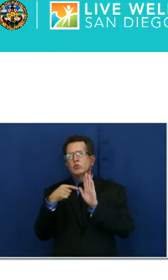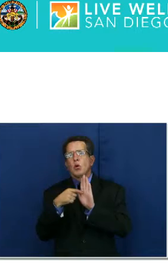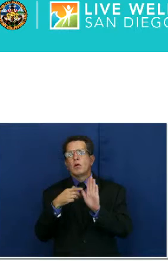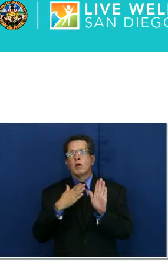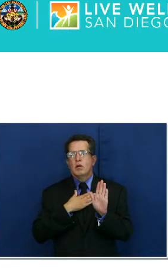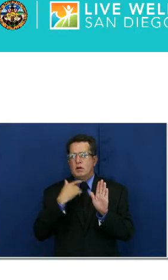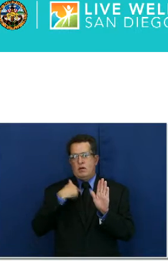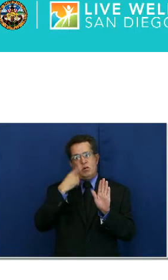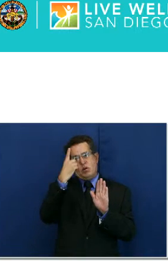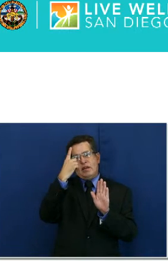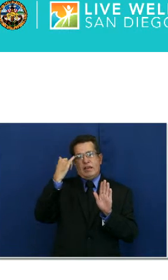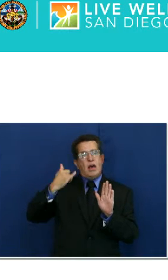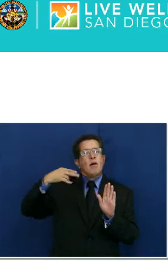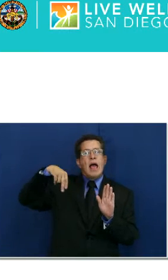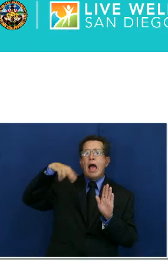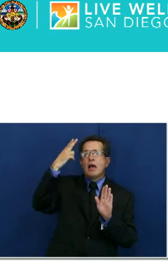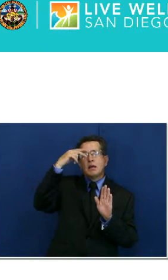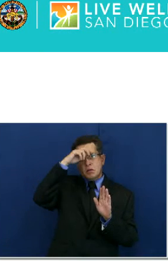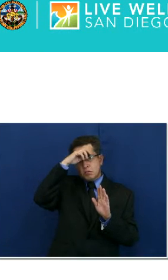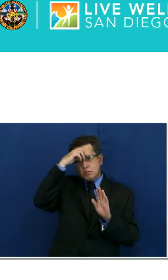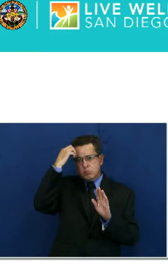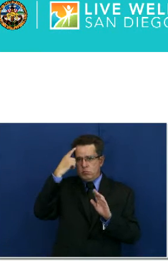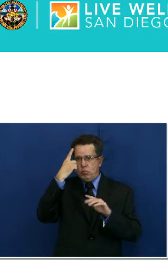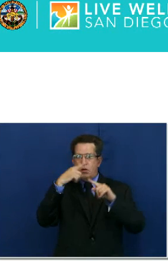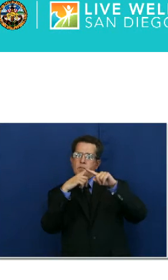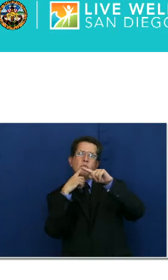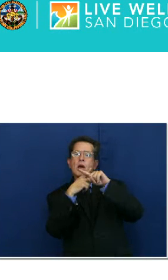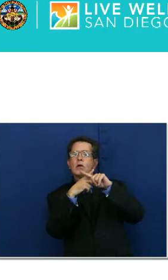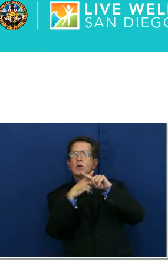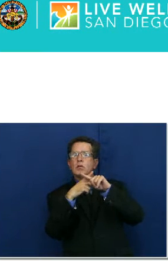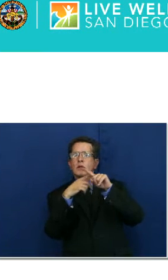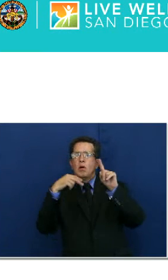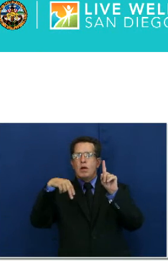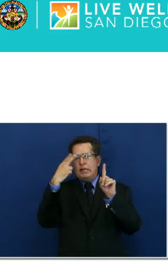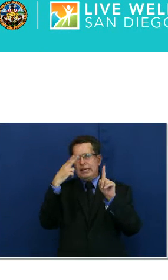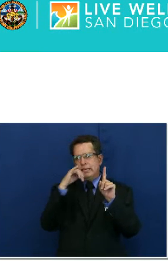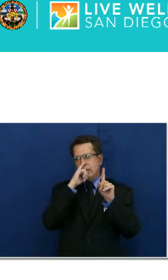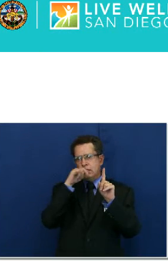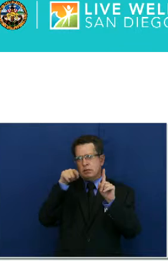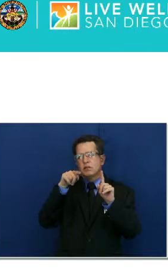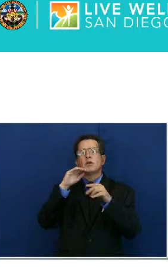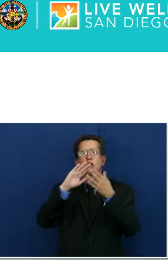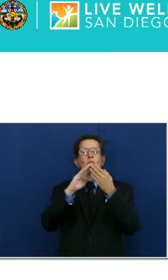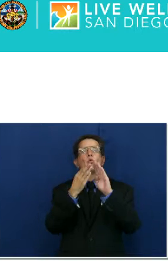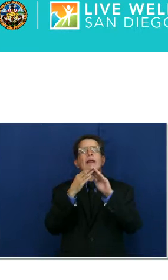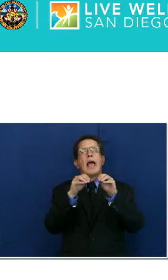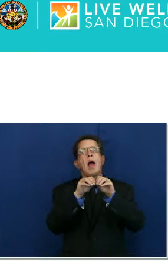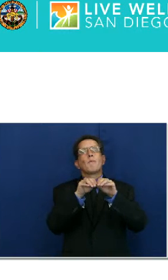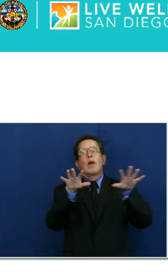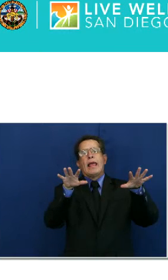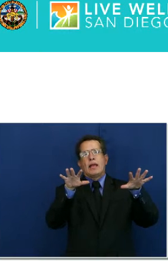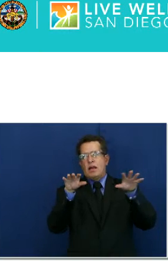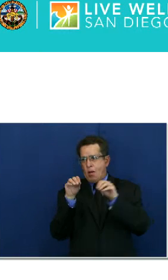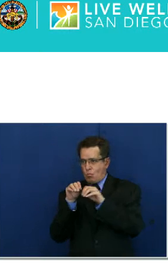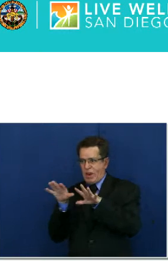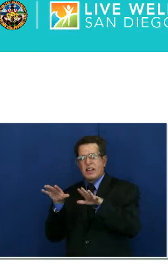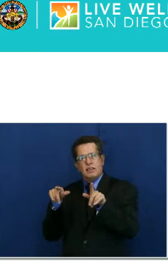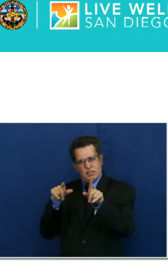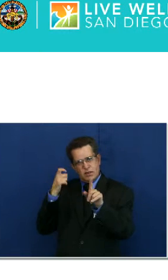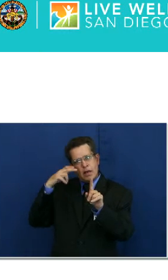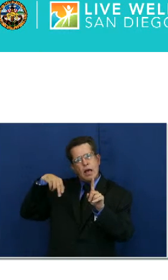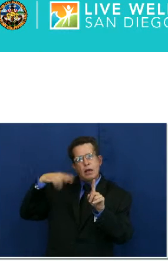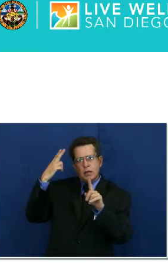only abnormal trigger is community outbreaks, and that has been